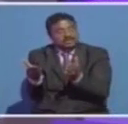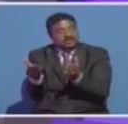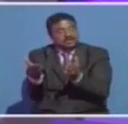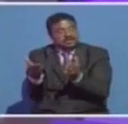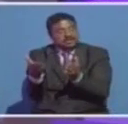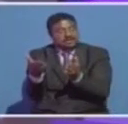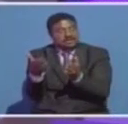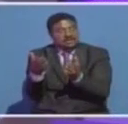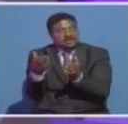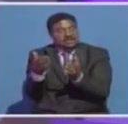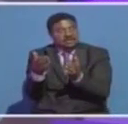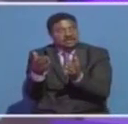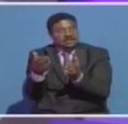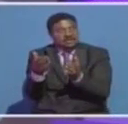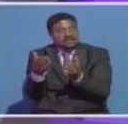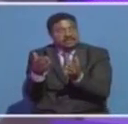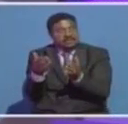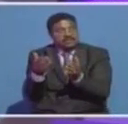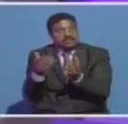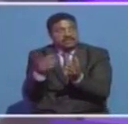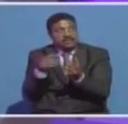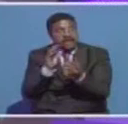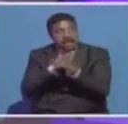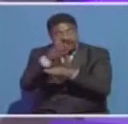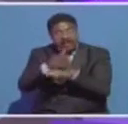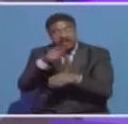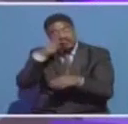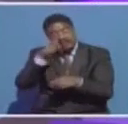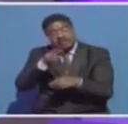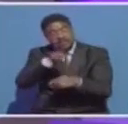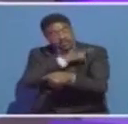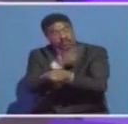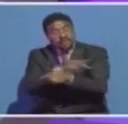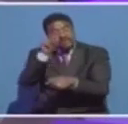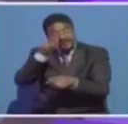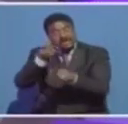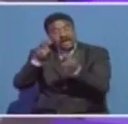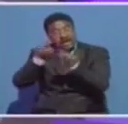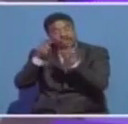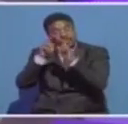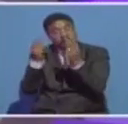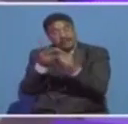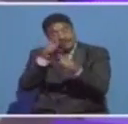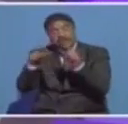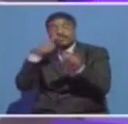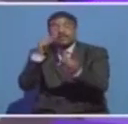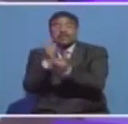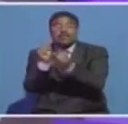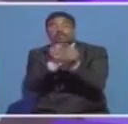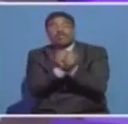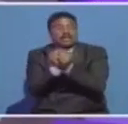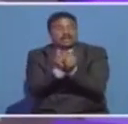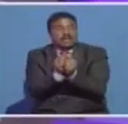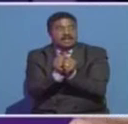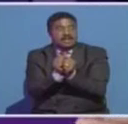In terms of looking for resources, we can try to do that as a unit. But we have the